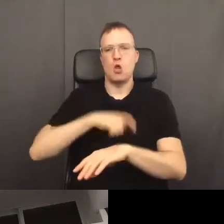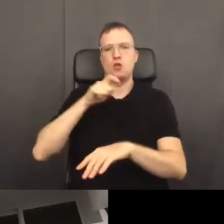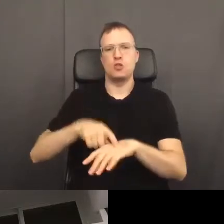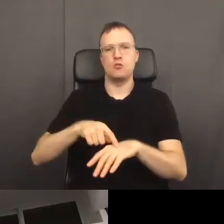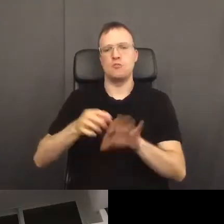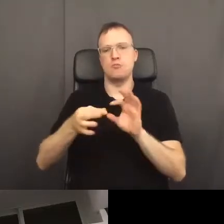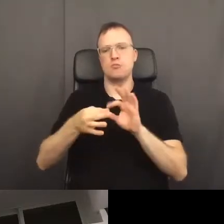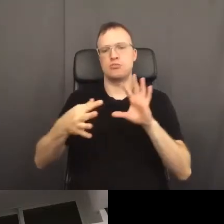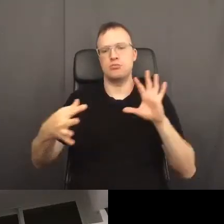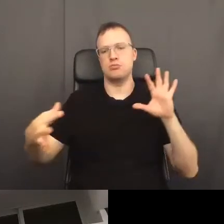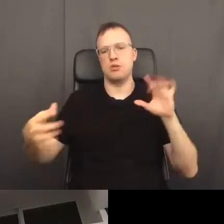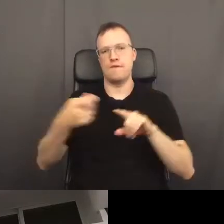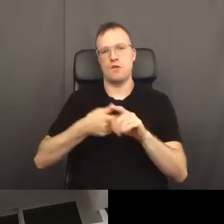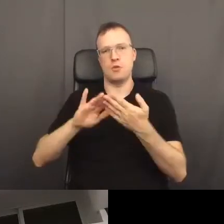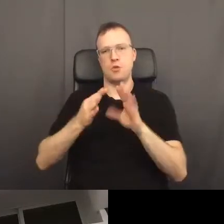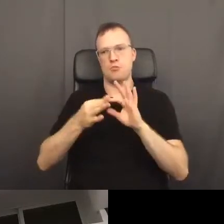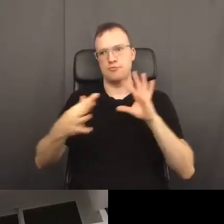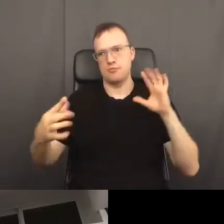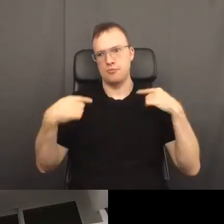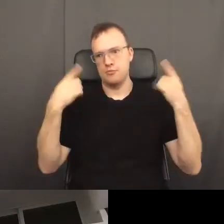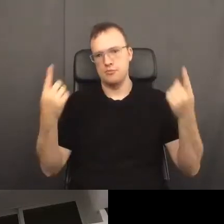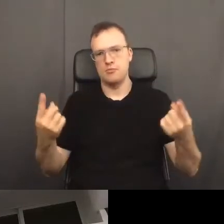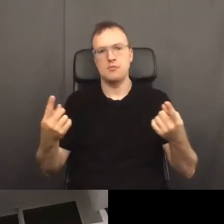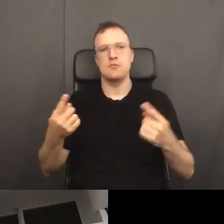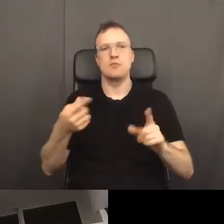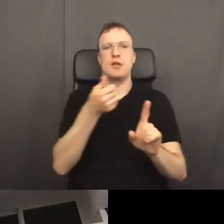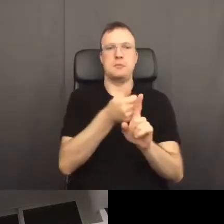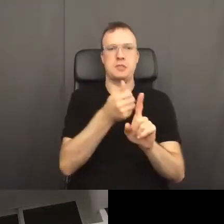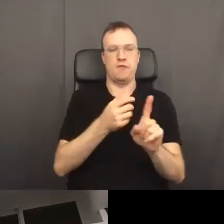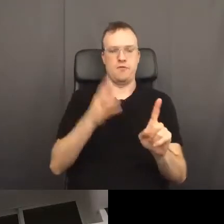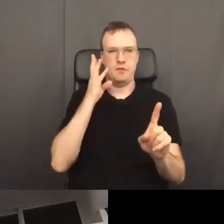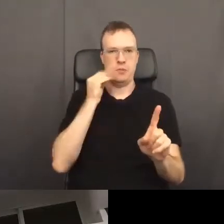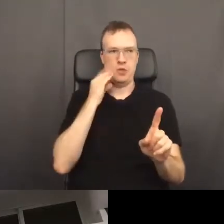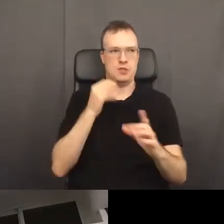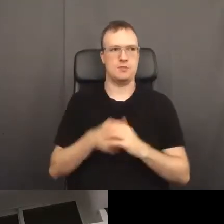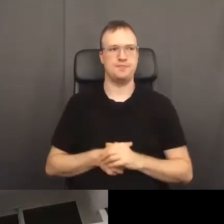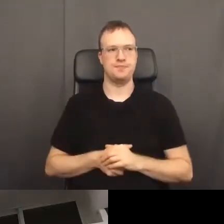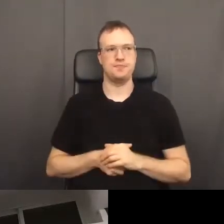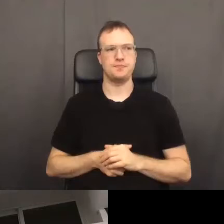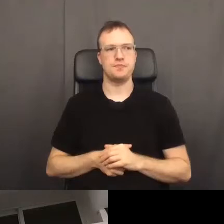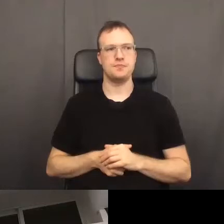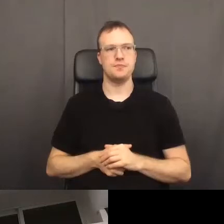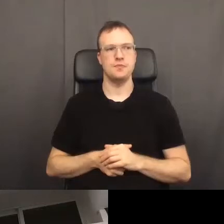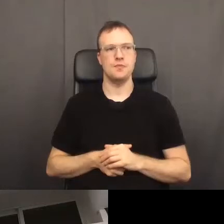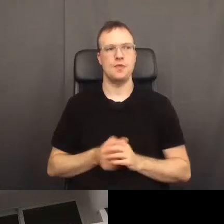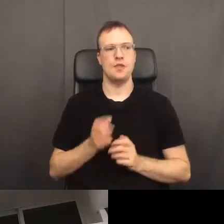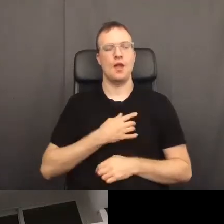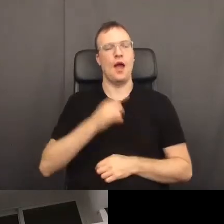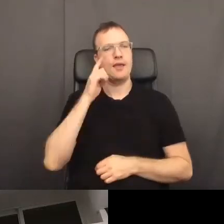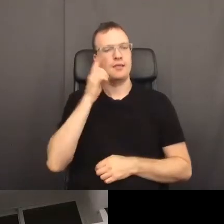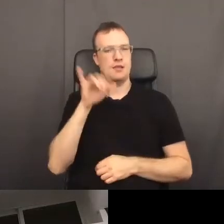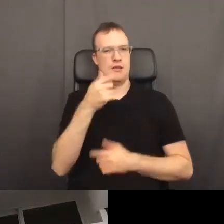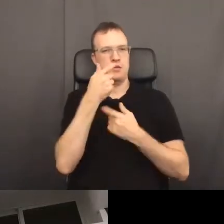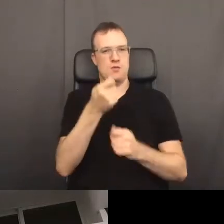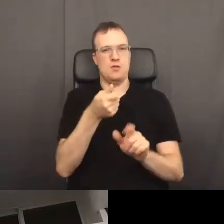disconnection from the community that Iwao experienced. I think it's fascinating that he